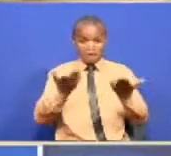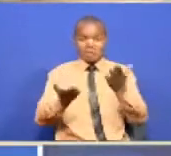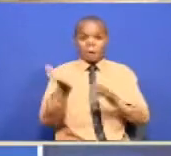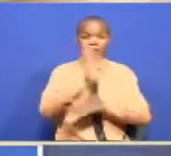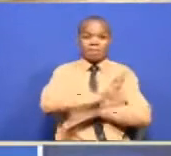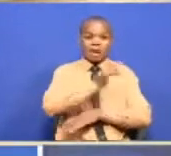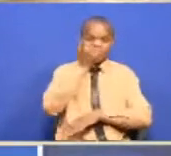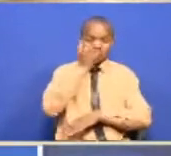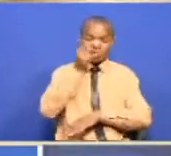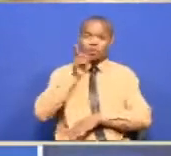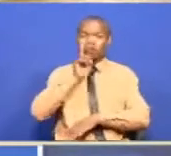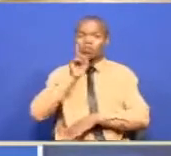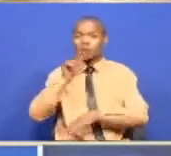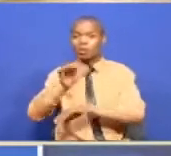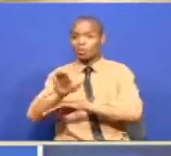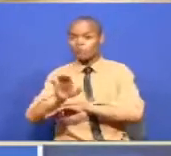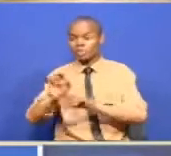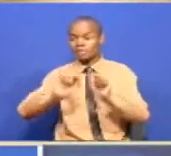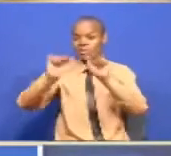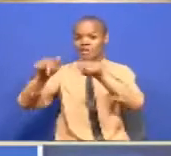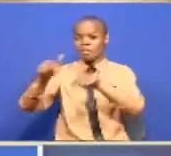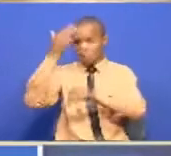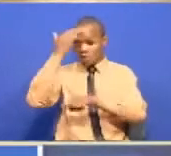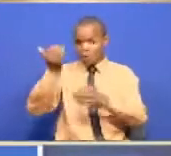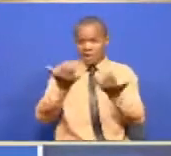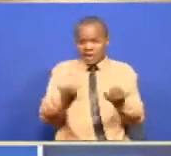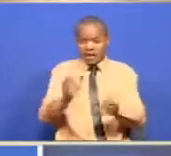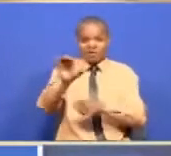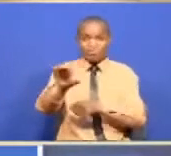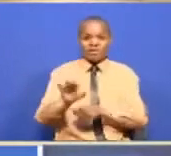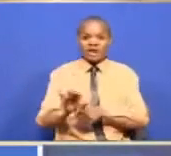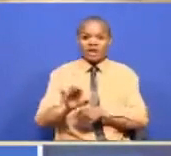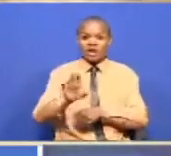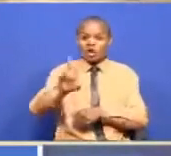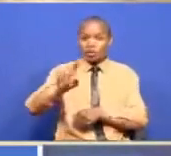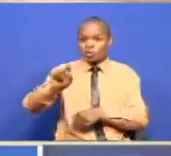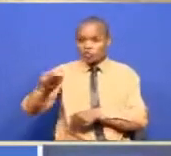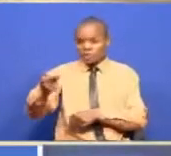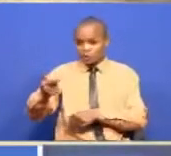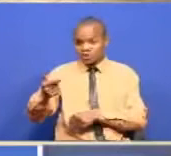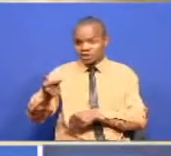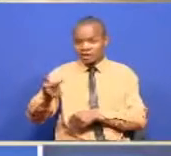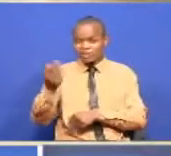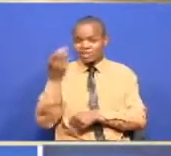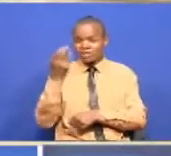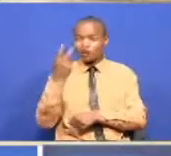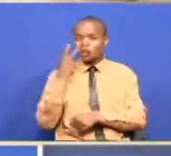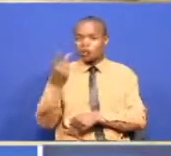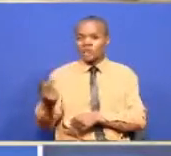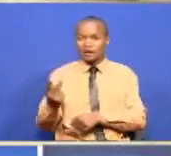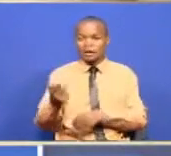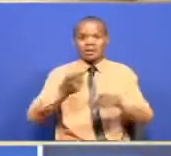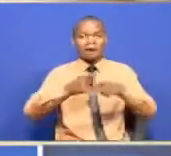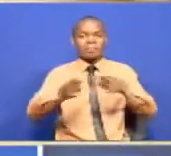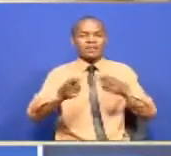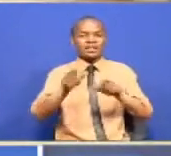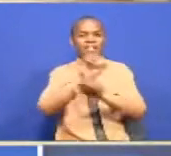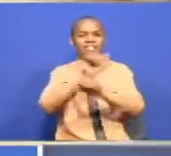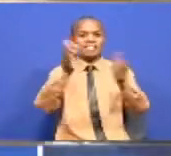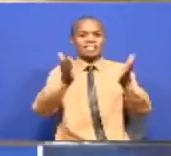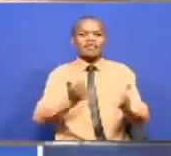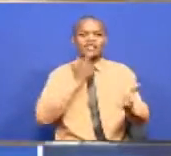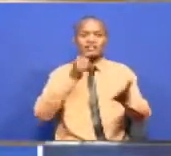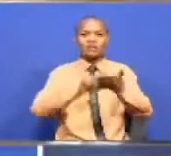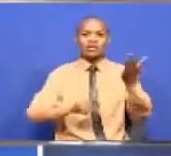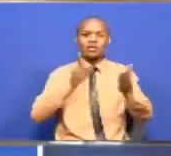nimeambiwa saa hii ni 2,200. Lakini mwenyewe ameniambia kesho nikuje na 2,000.